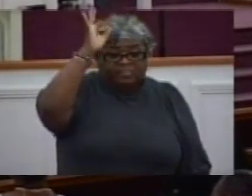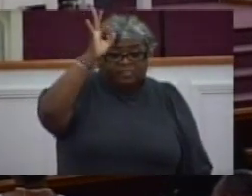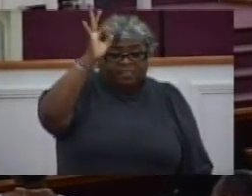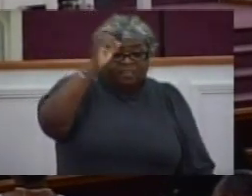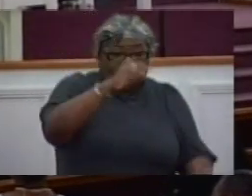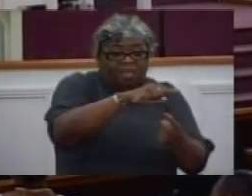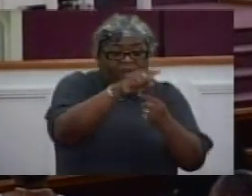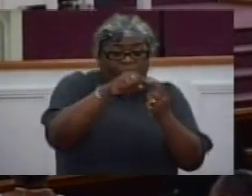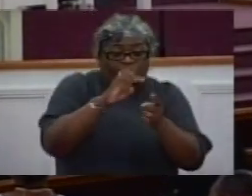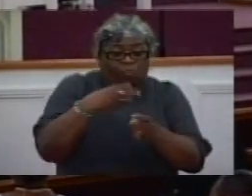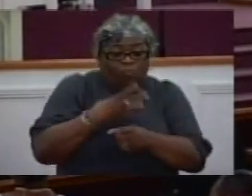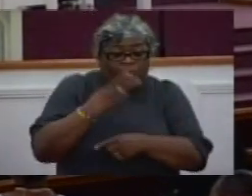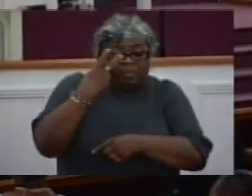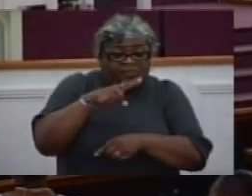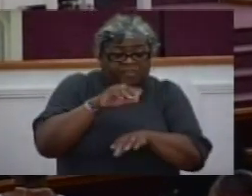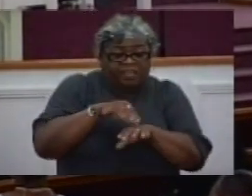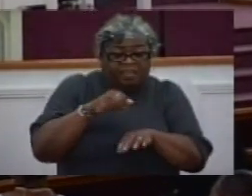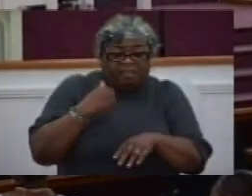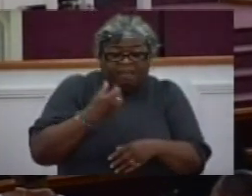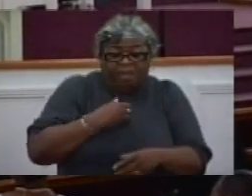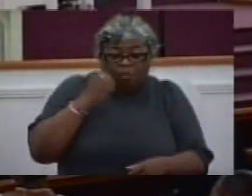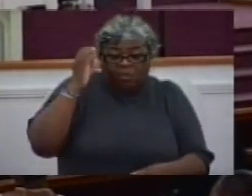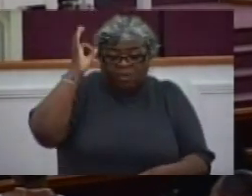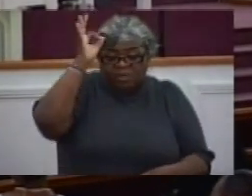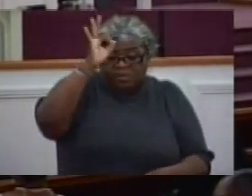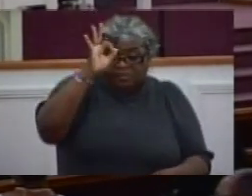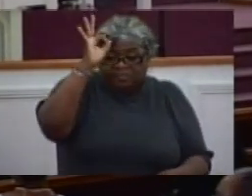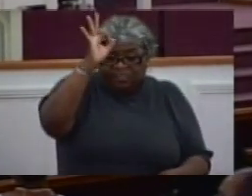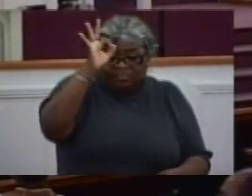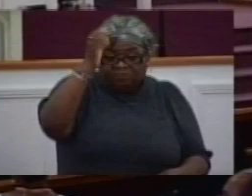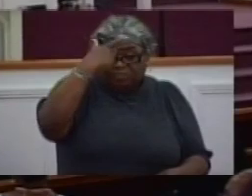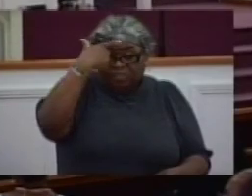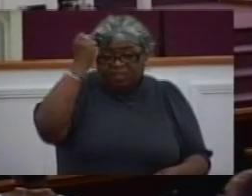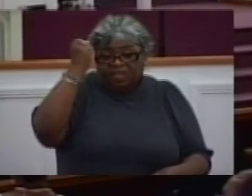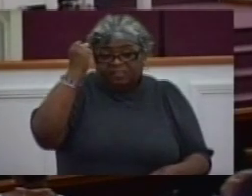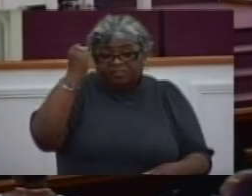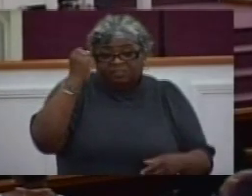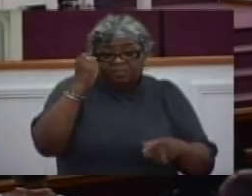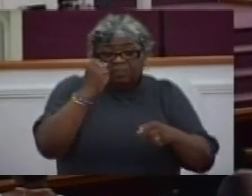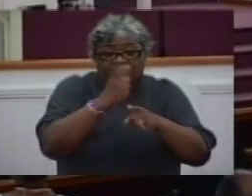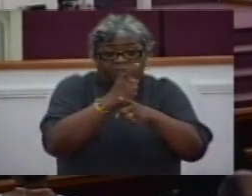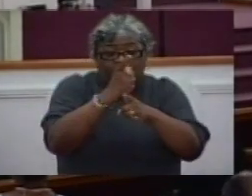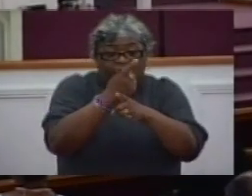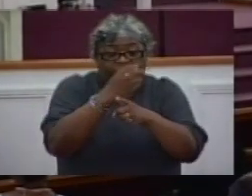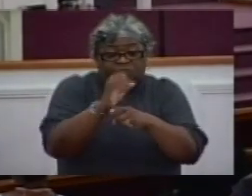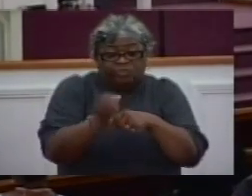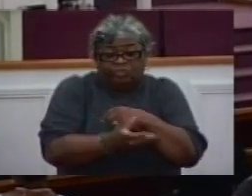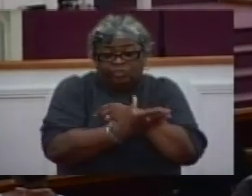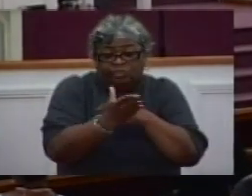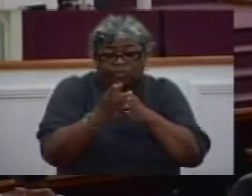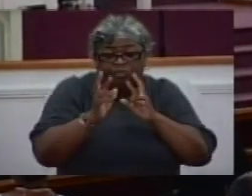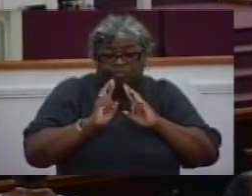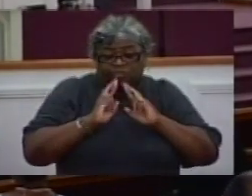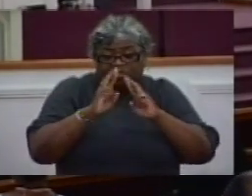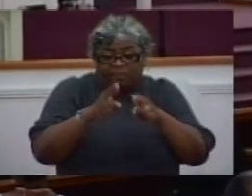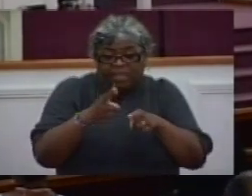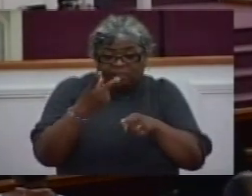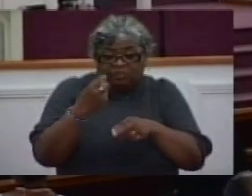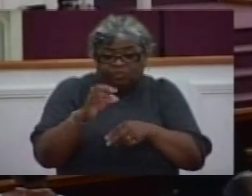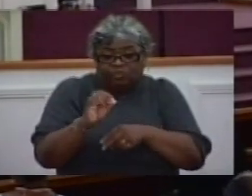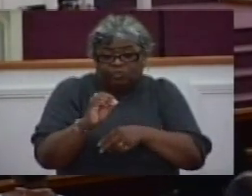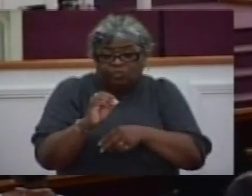we look at our destiny, because in accordance to you responding to